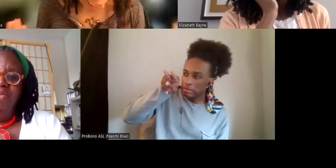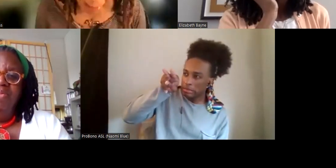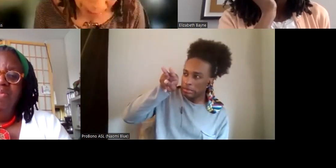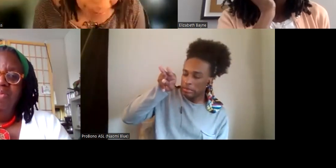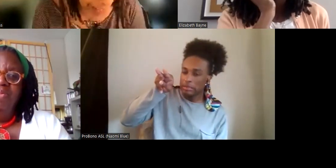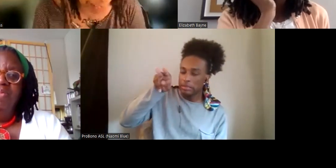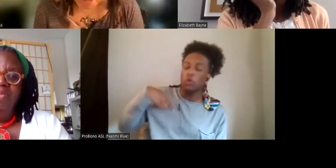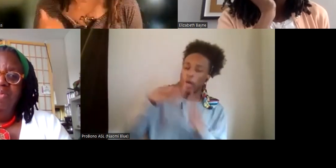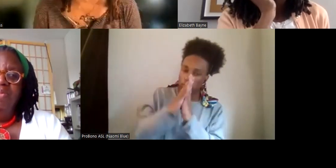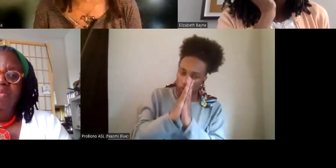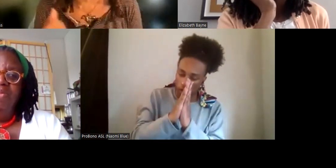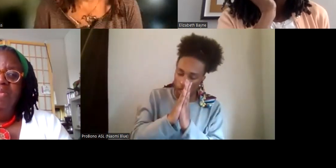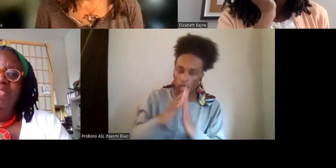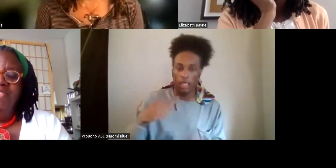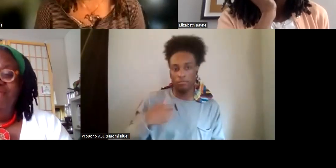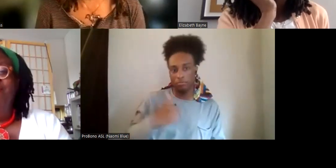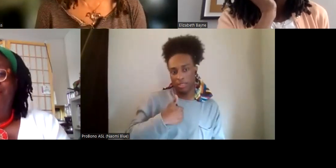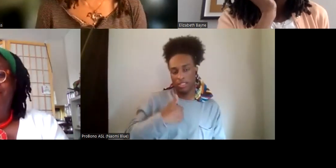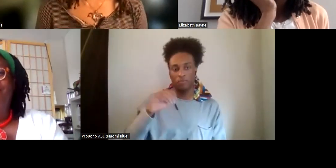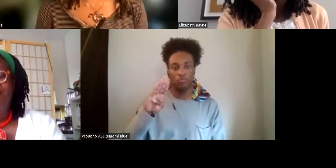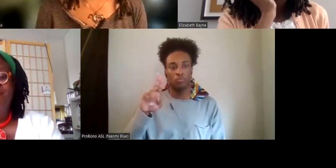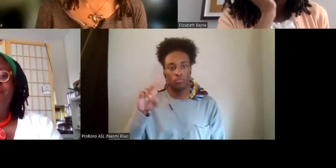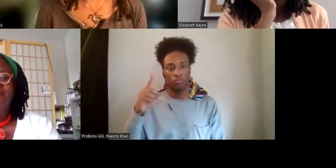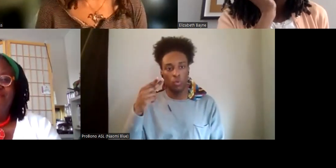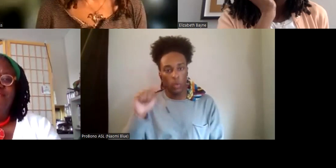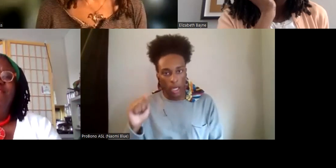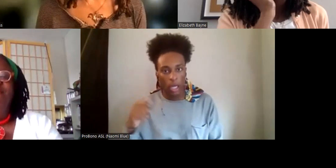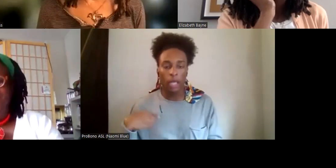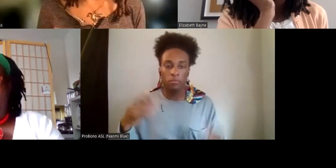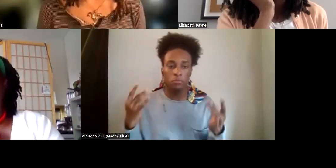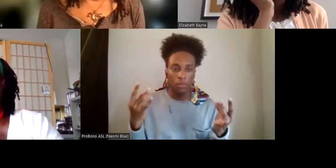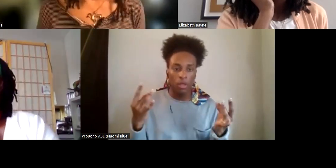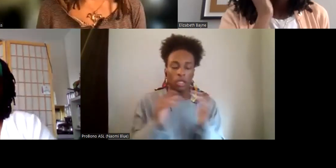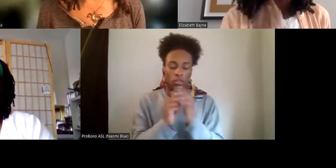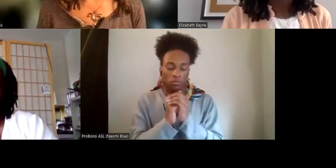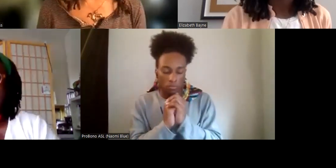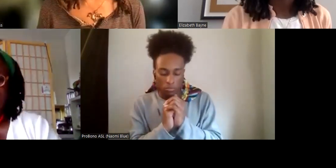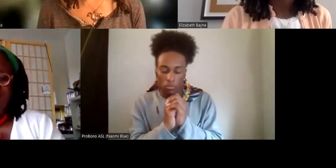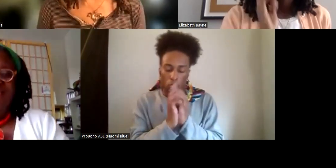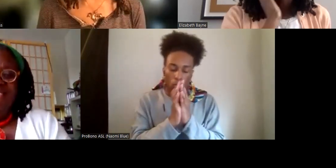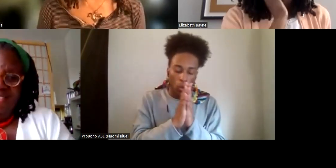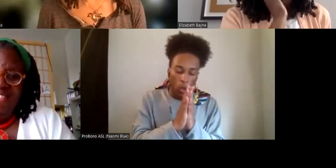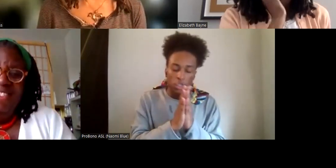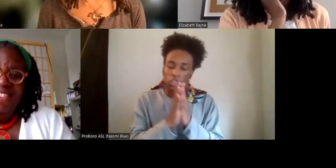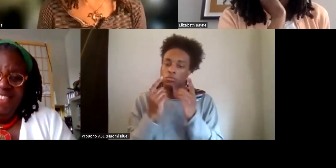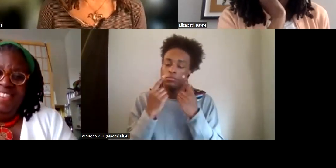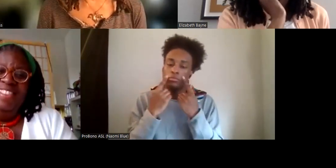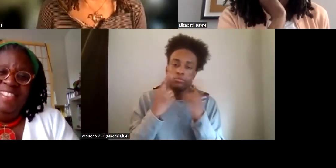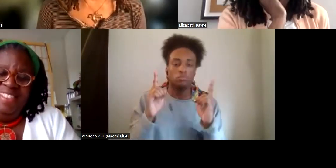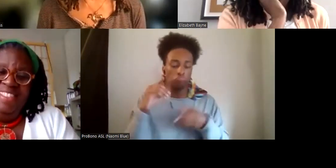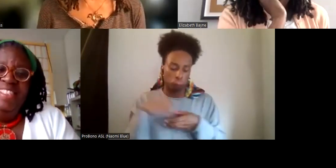Buddhist. I chant Nam Myoho Renge Kyo. I really just attacked it with prayer and was able to make another go at it,